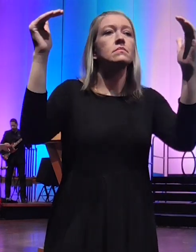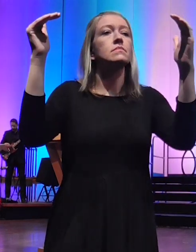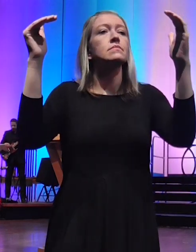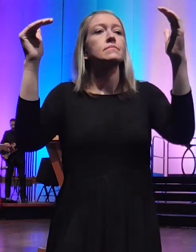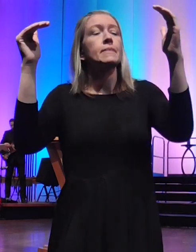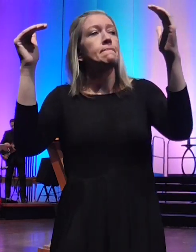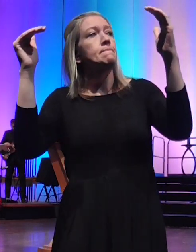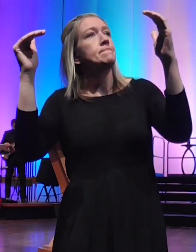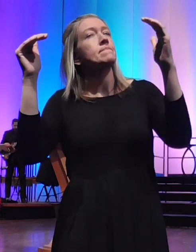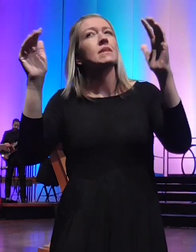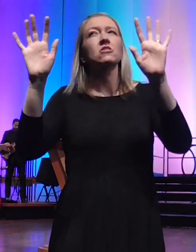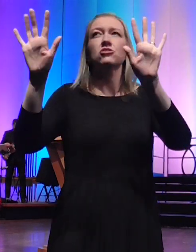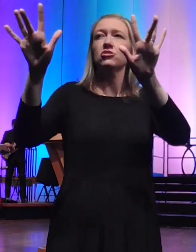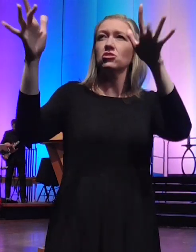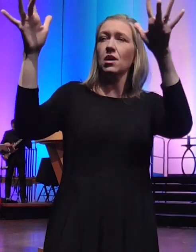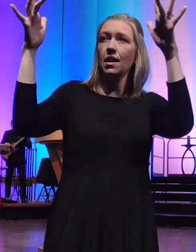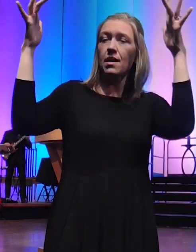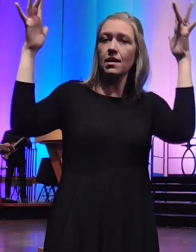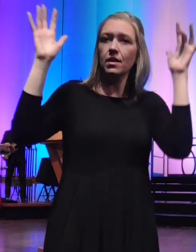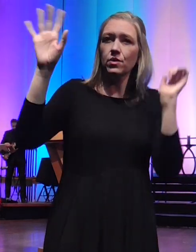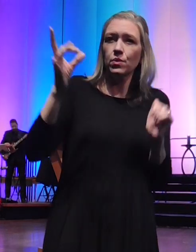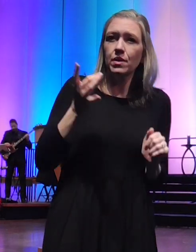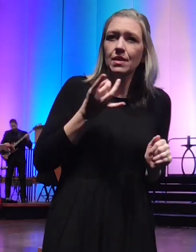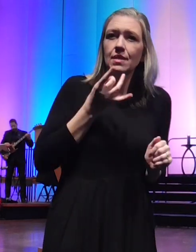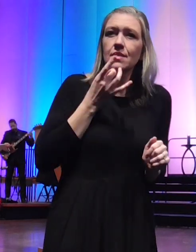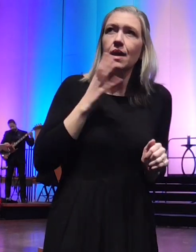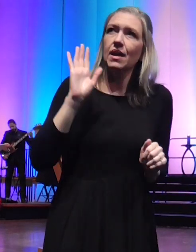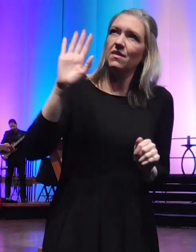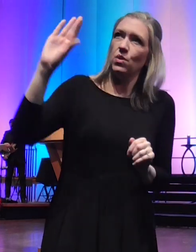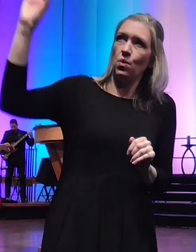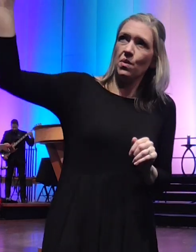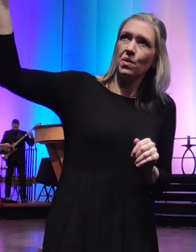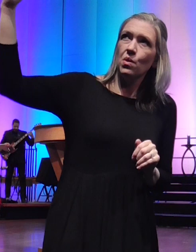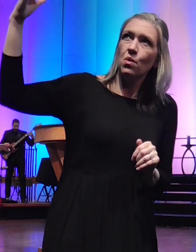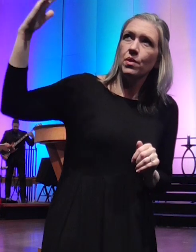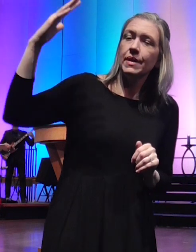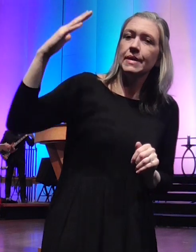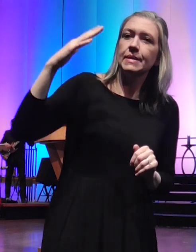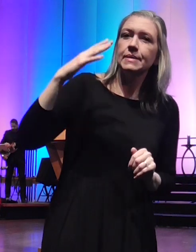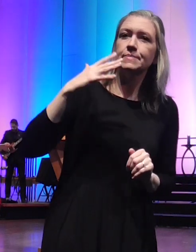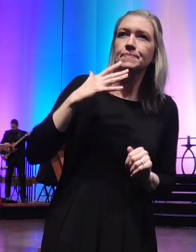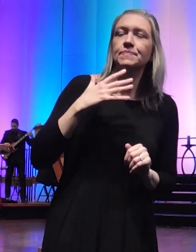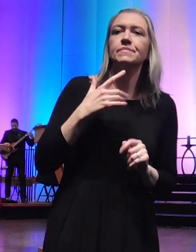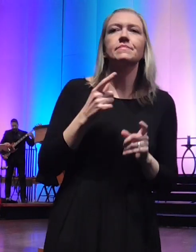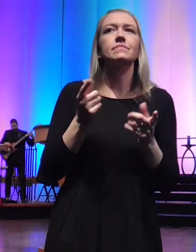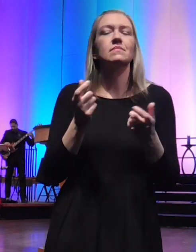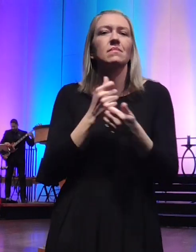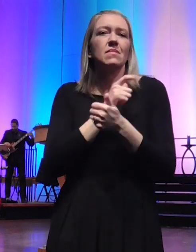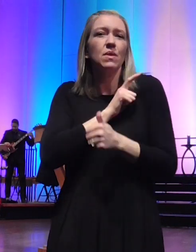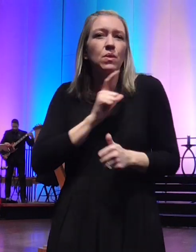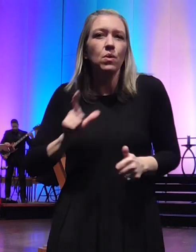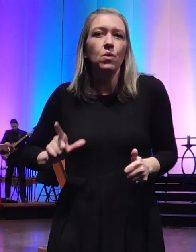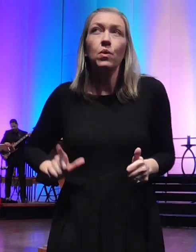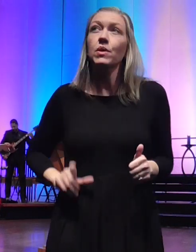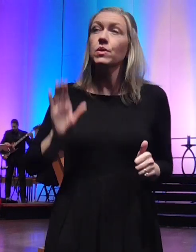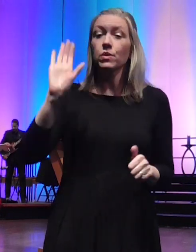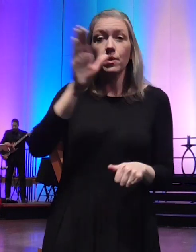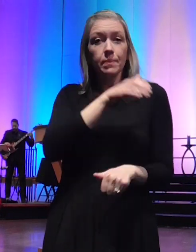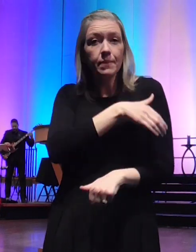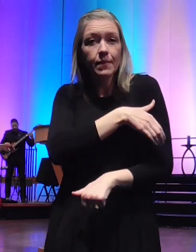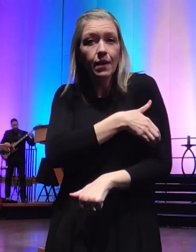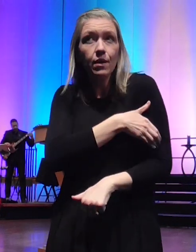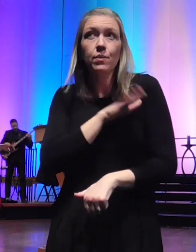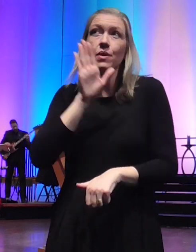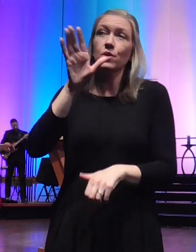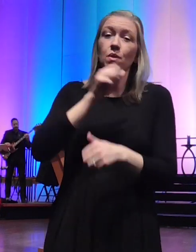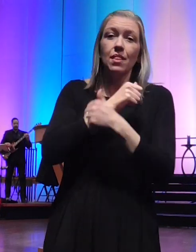shining in the light of your glory. Lord, pour out your